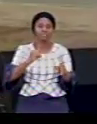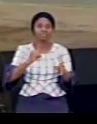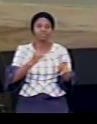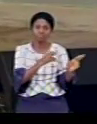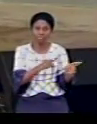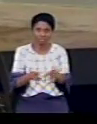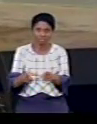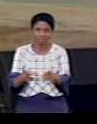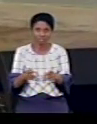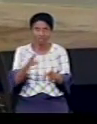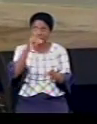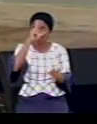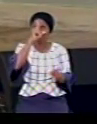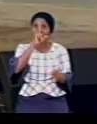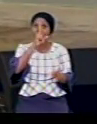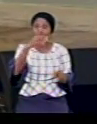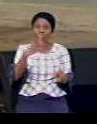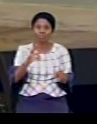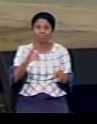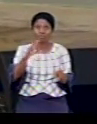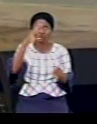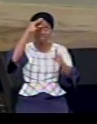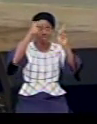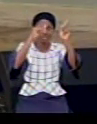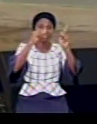his willingness. I,